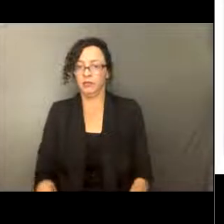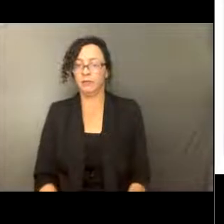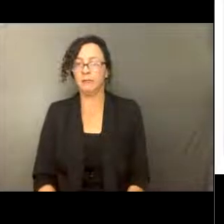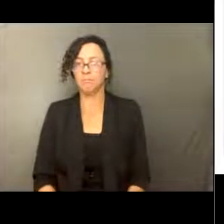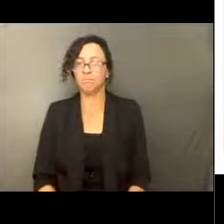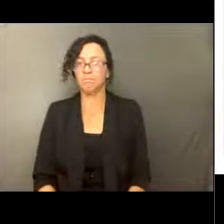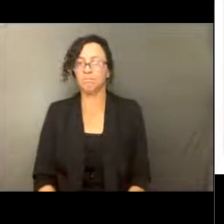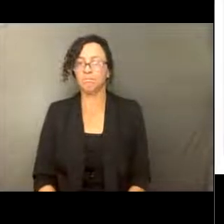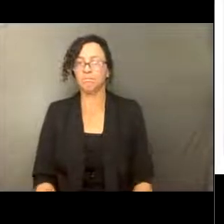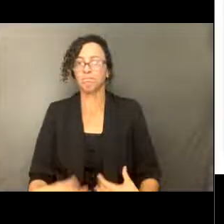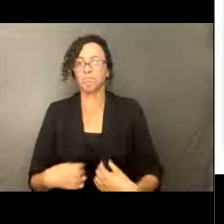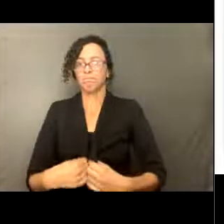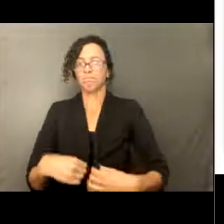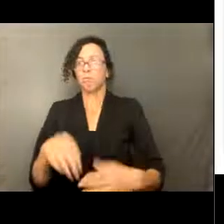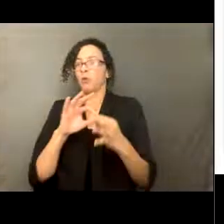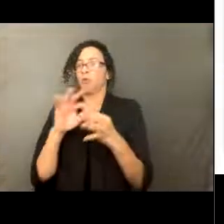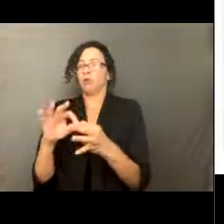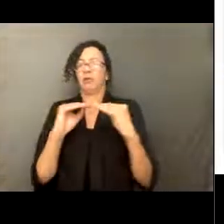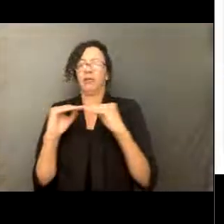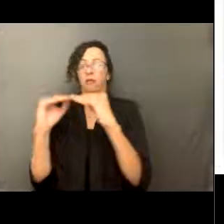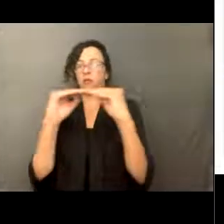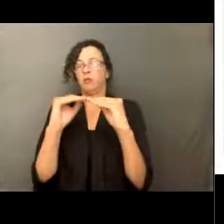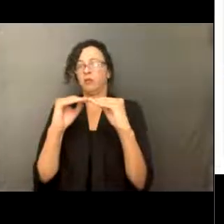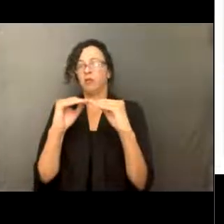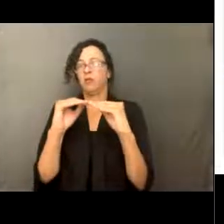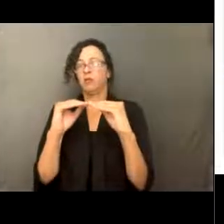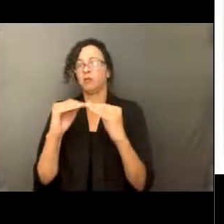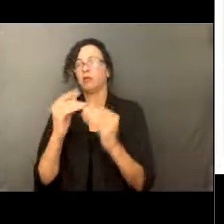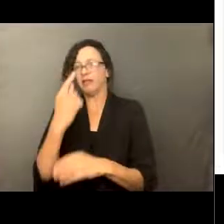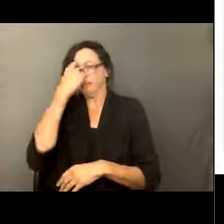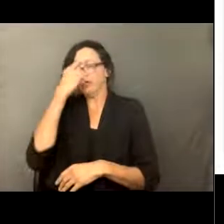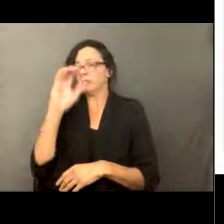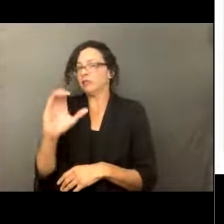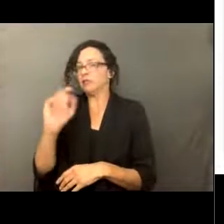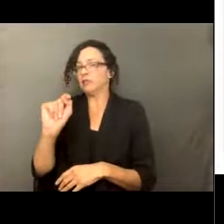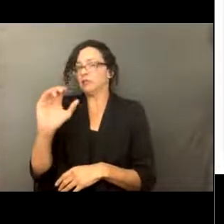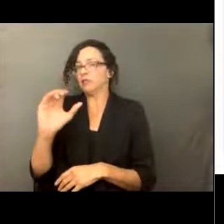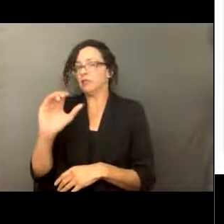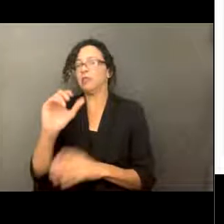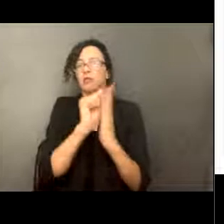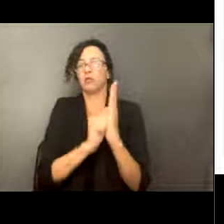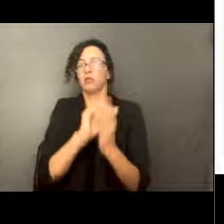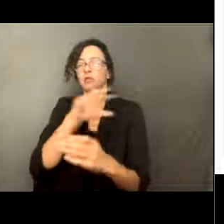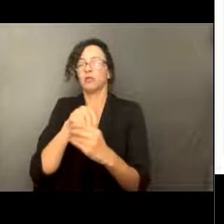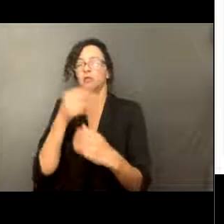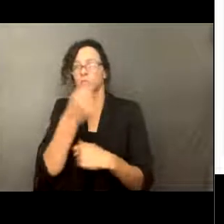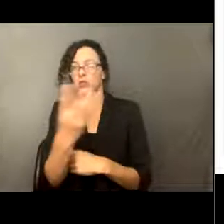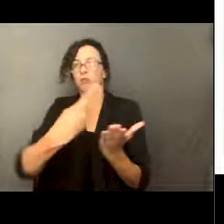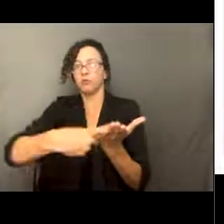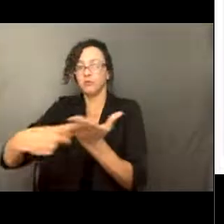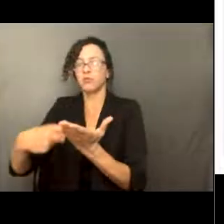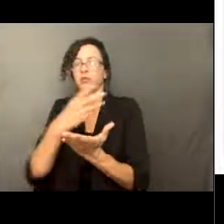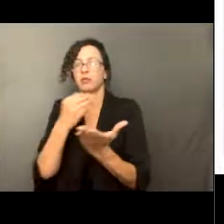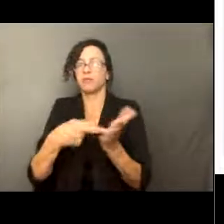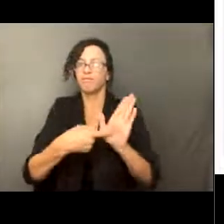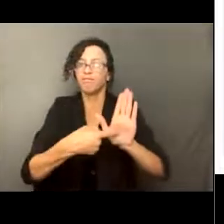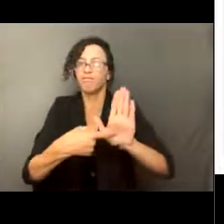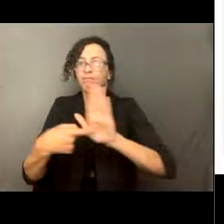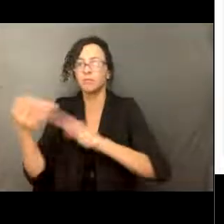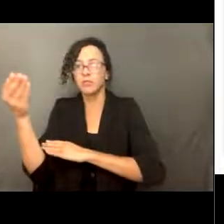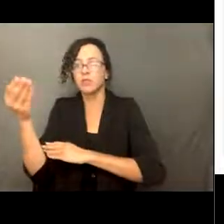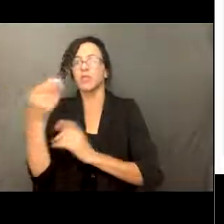In the space of equity, I think the CTC agenda includes several discussions and presentations on equity from the